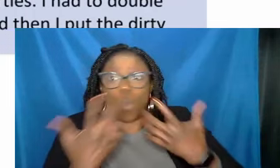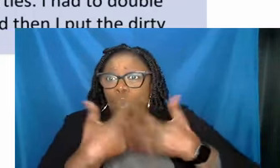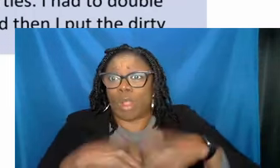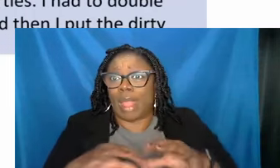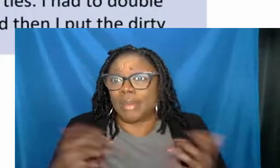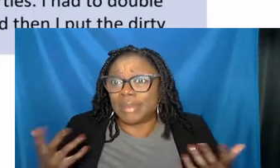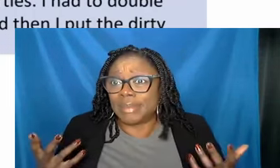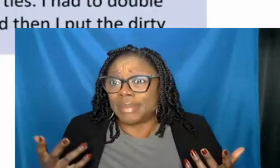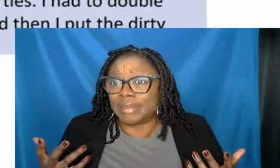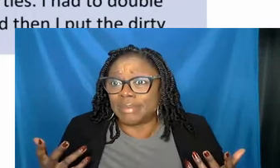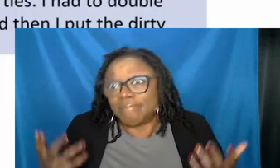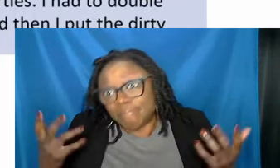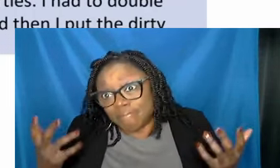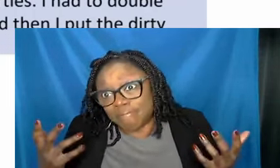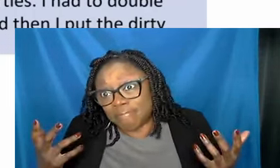out.